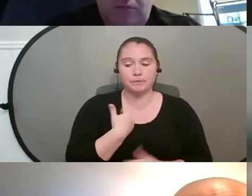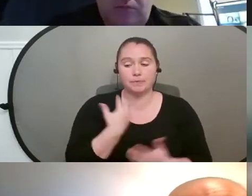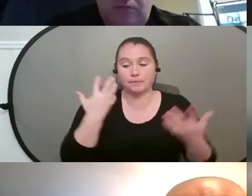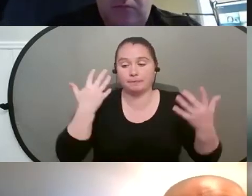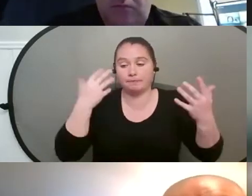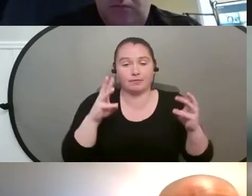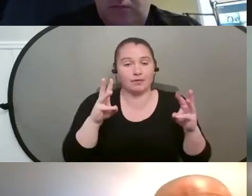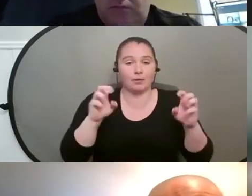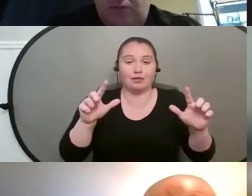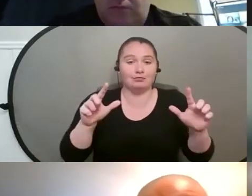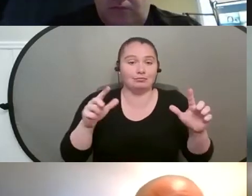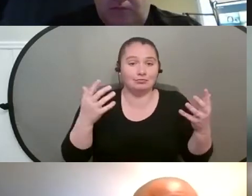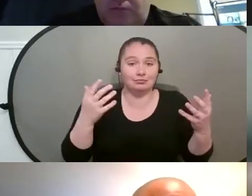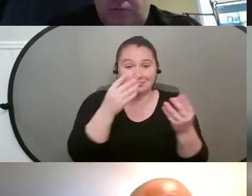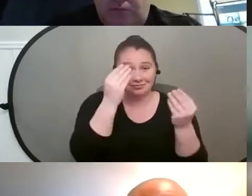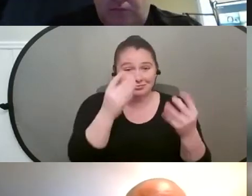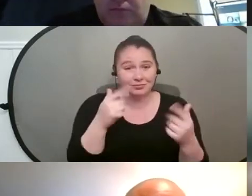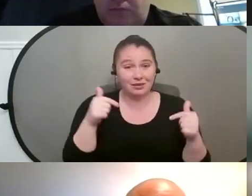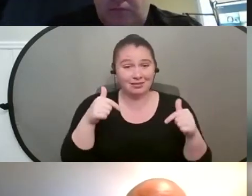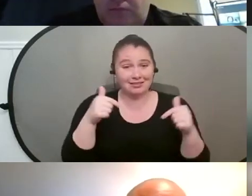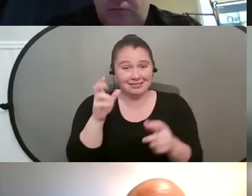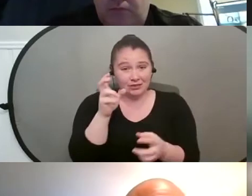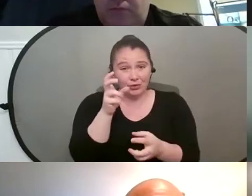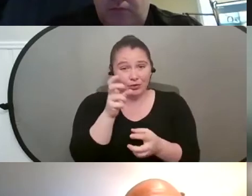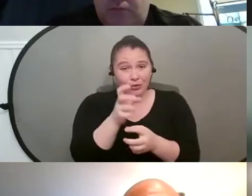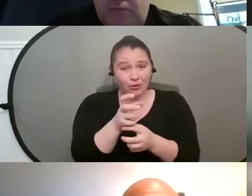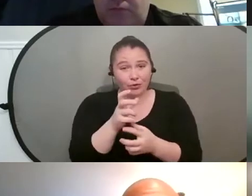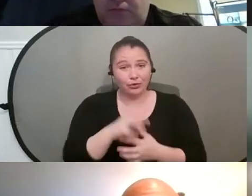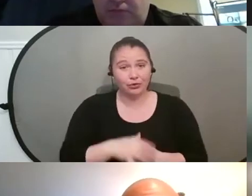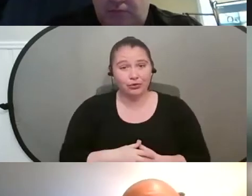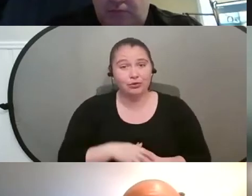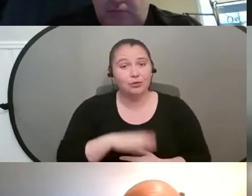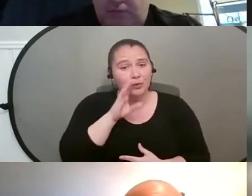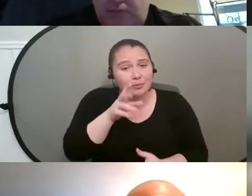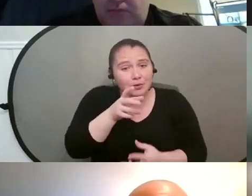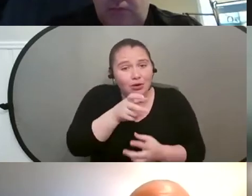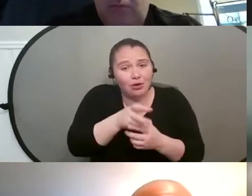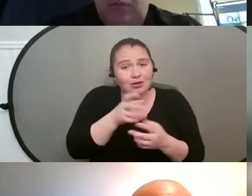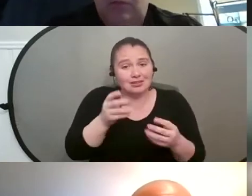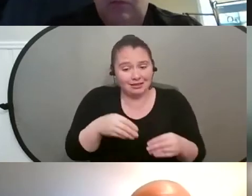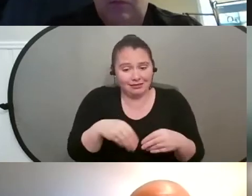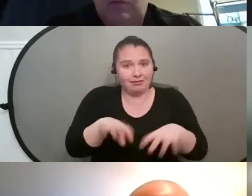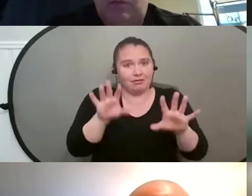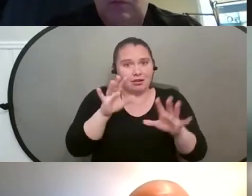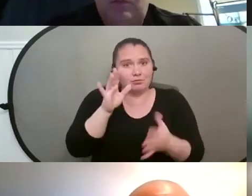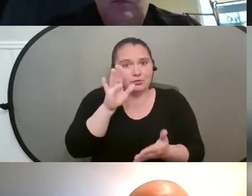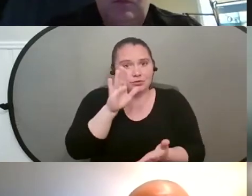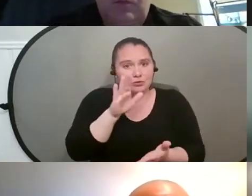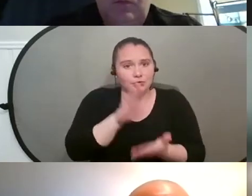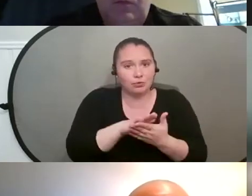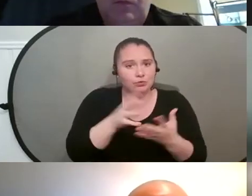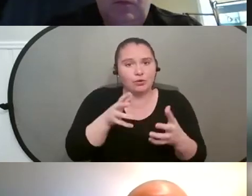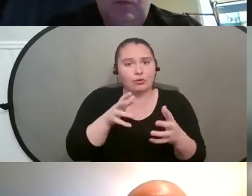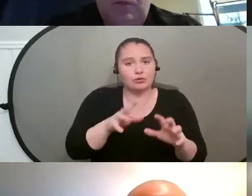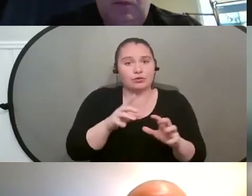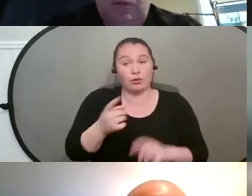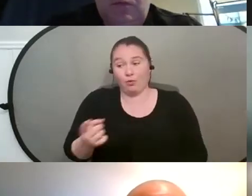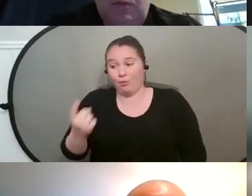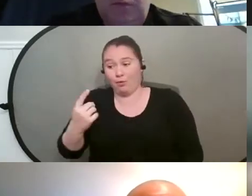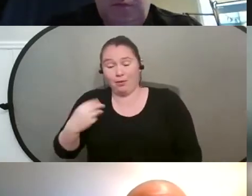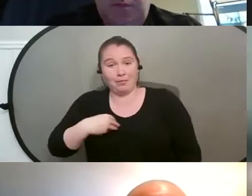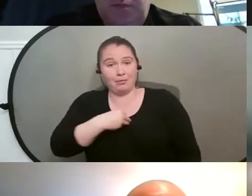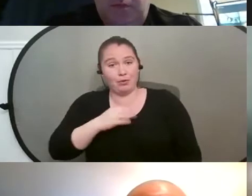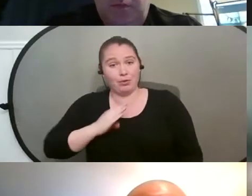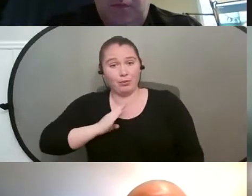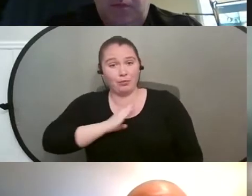just hard. It's going to be hard. Nobody wants to give up a neighborhood school. Right. Nobody does. Not one member of the board doesn't believe